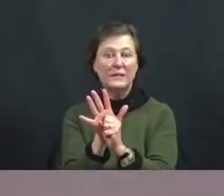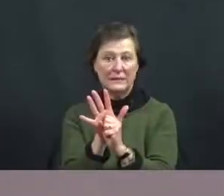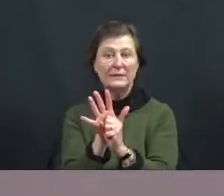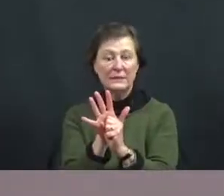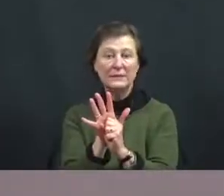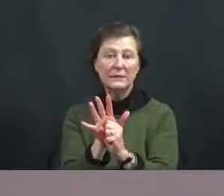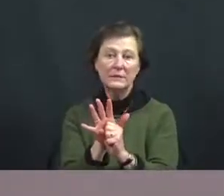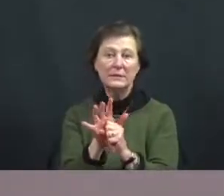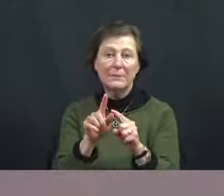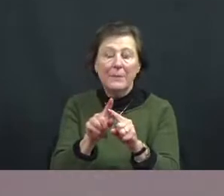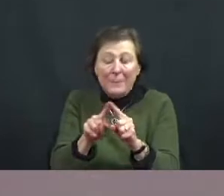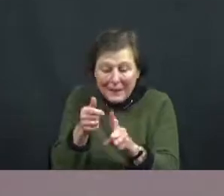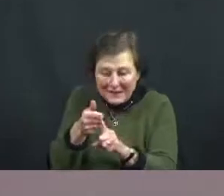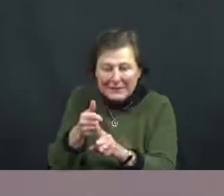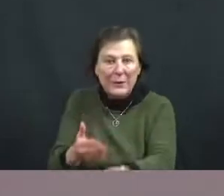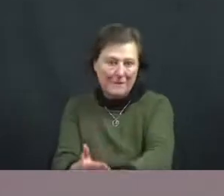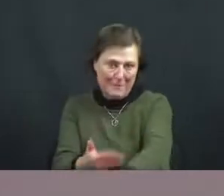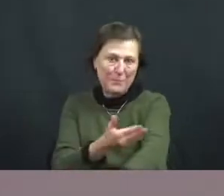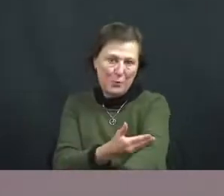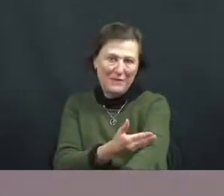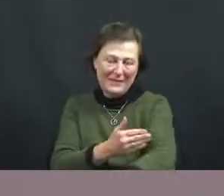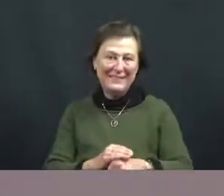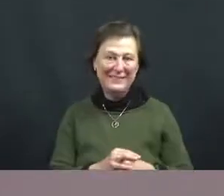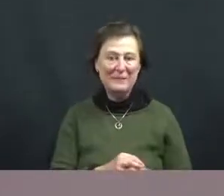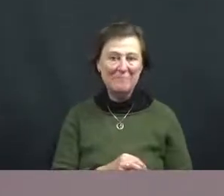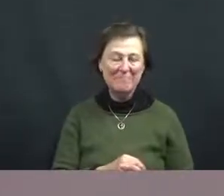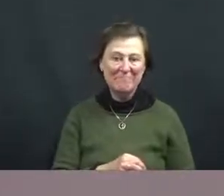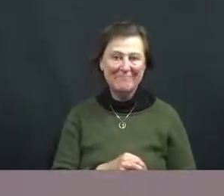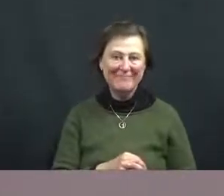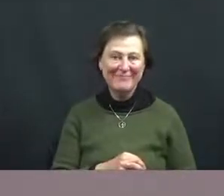but she is improving.